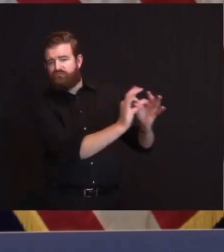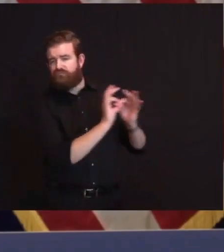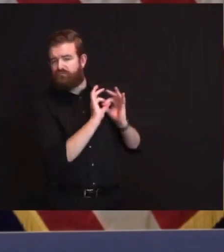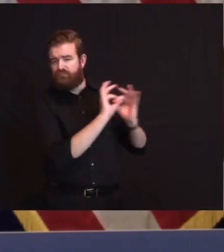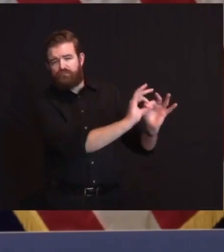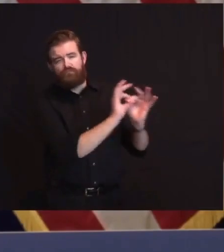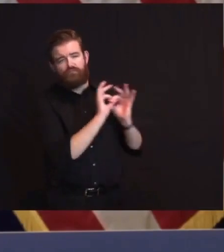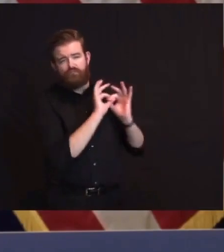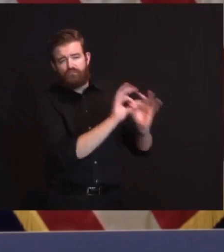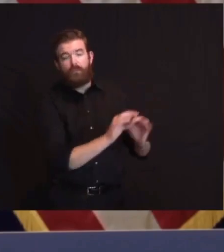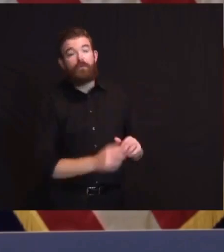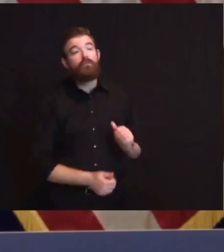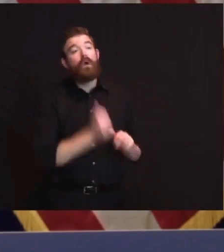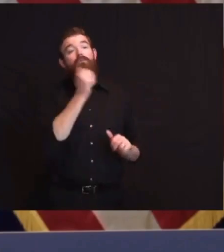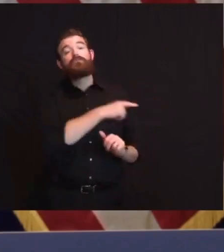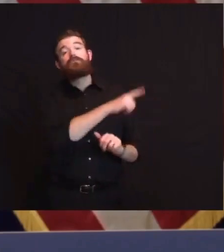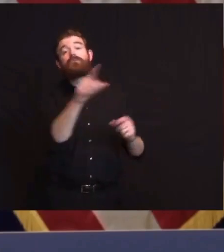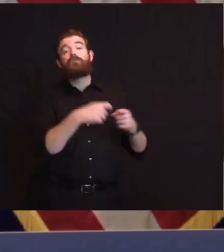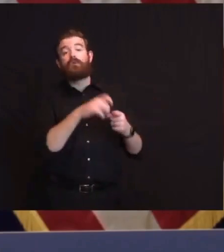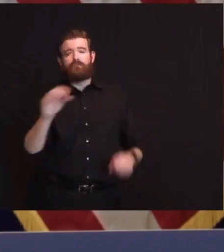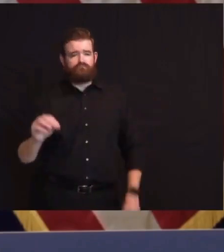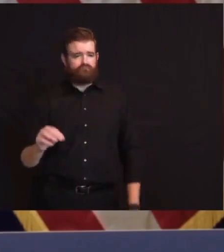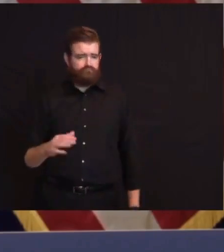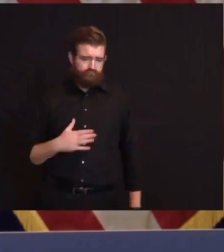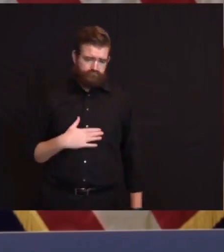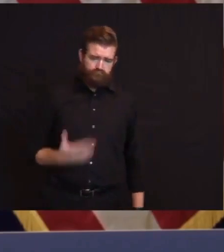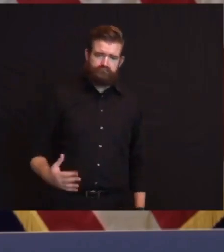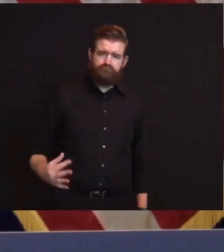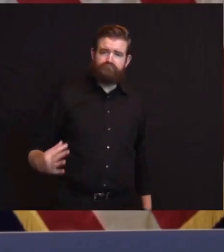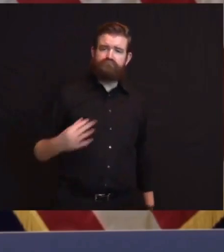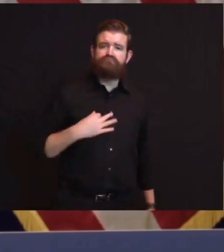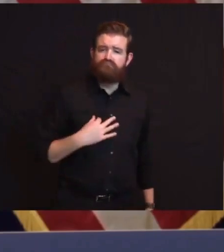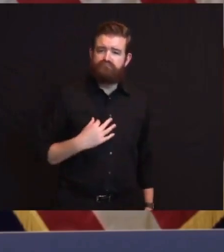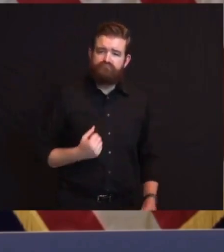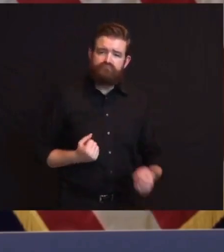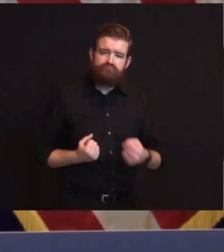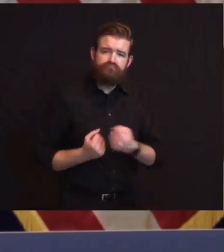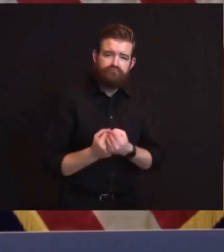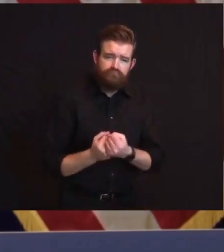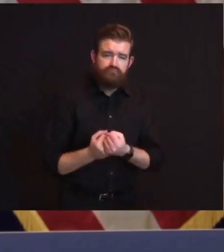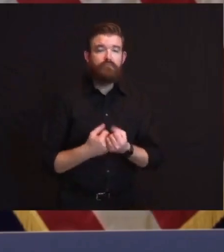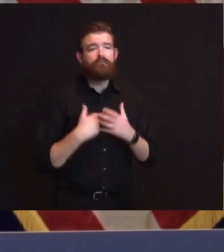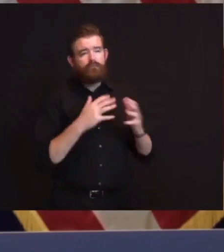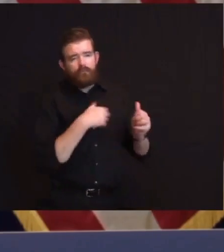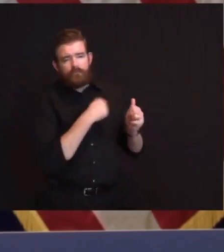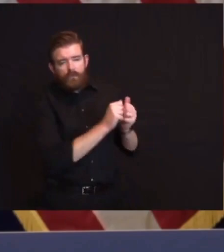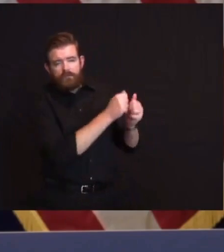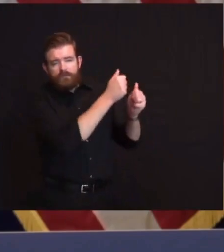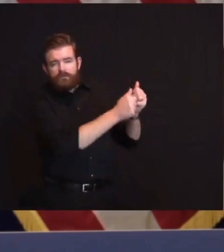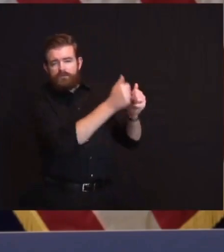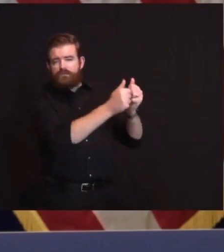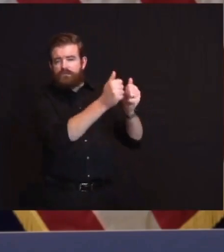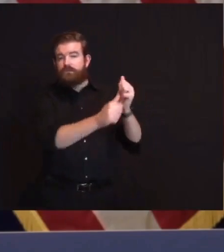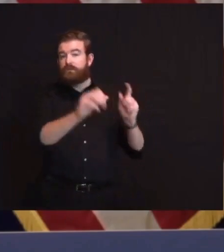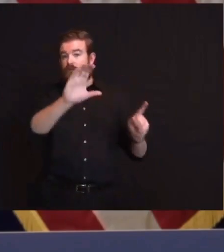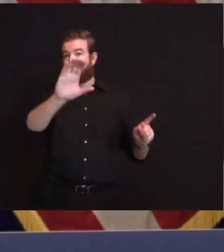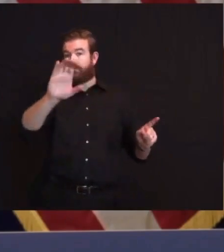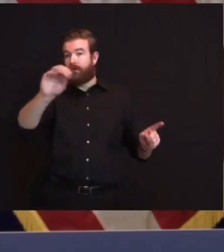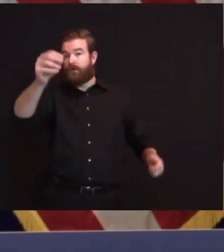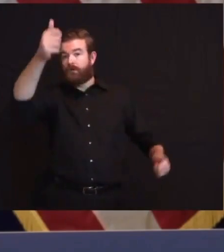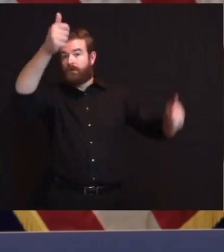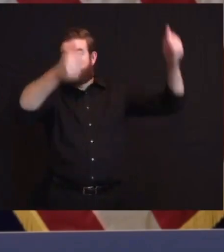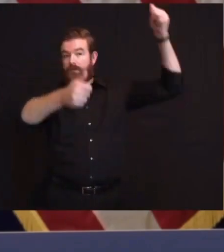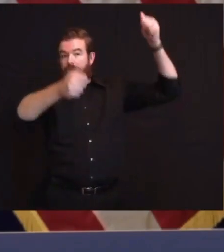just stepped right up to the plate. And I talk to the CEOs of these utilities almost on a